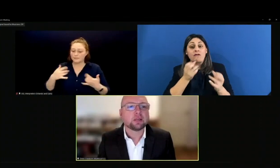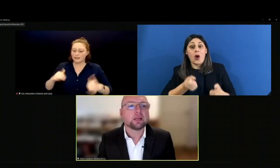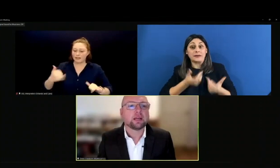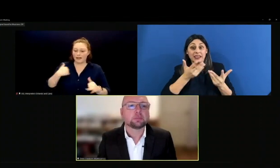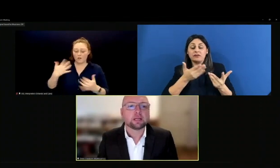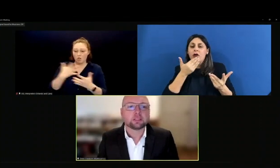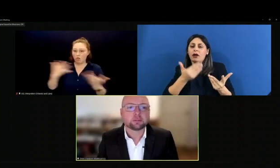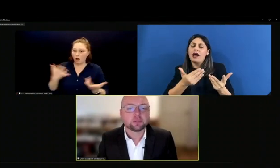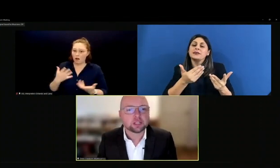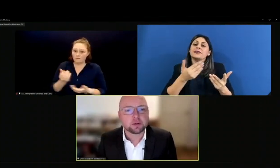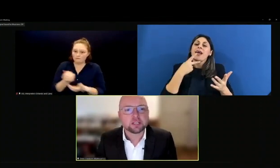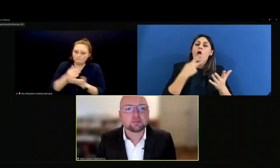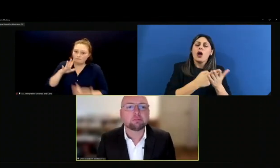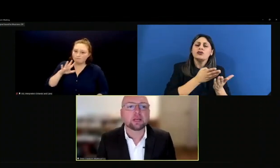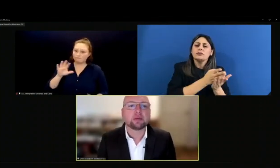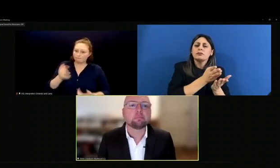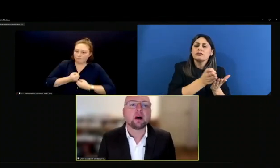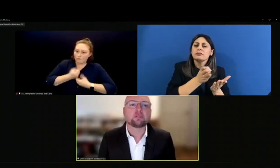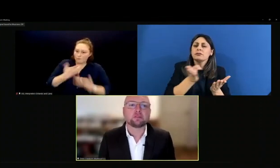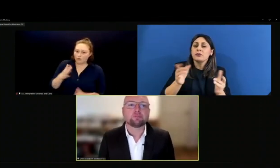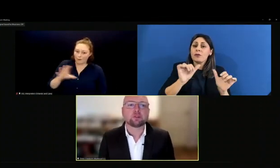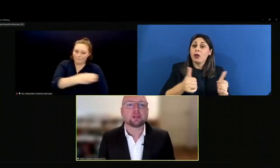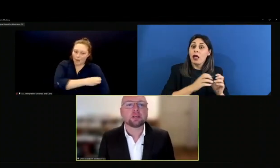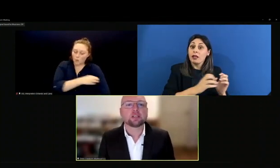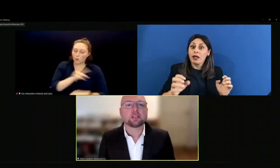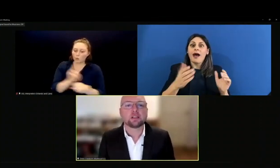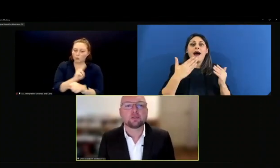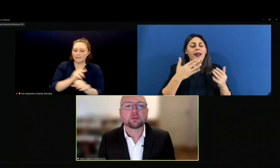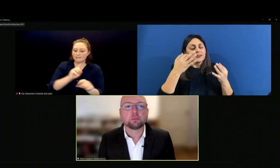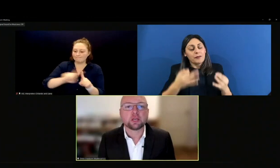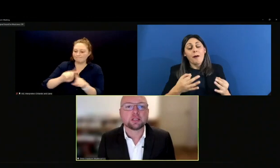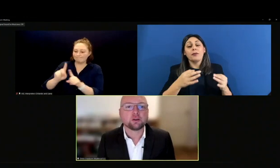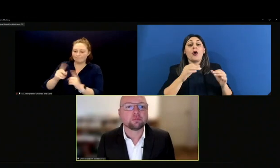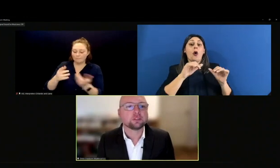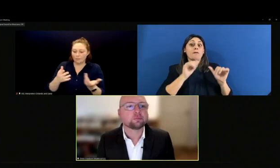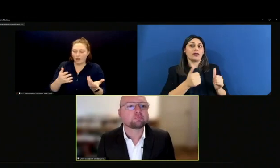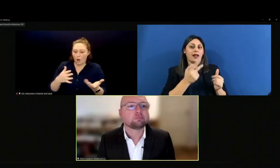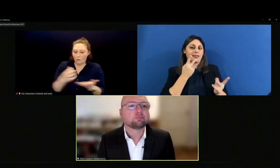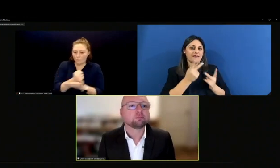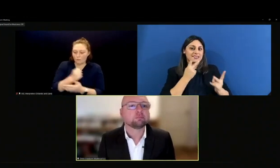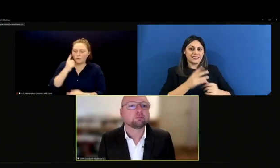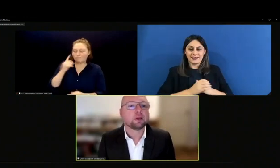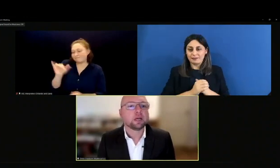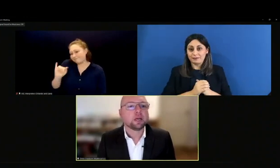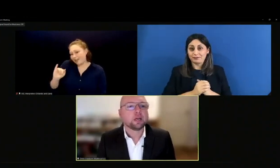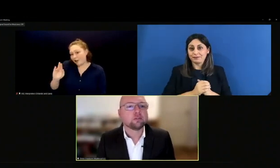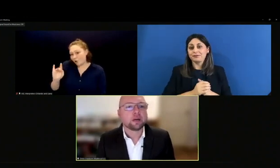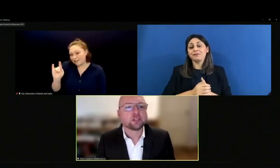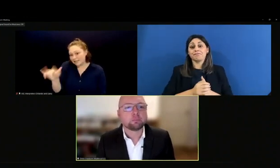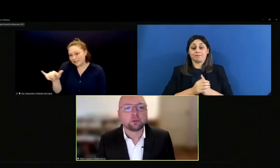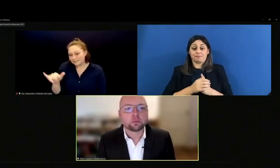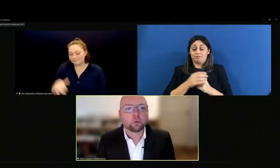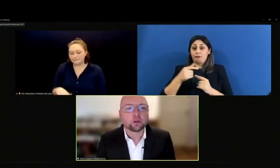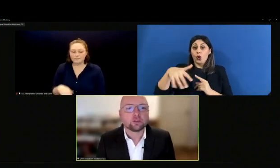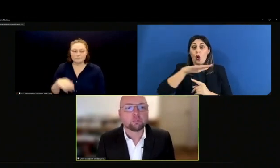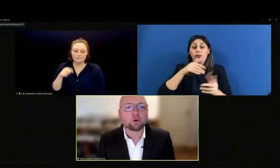power expressed by the many paths to iconicity that the visual modality offers. You've managed